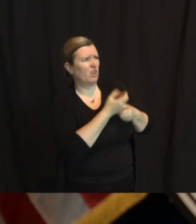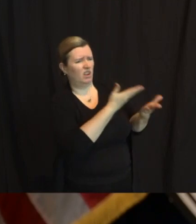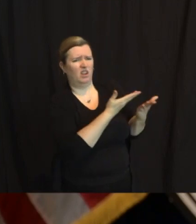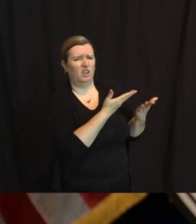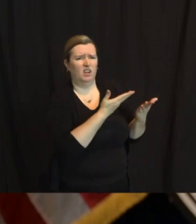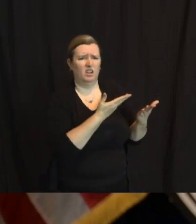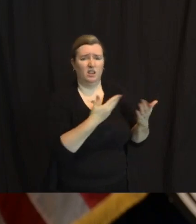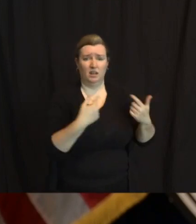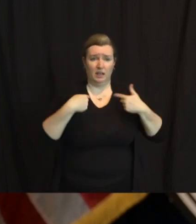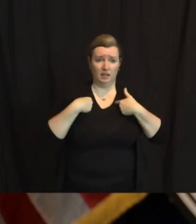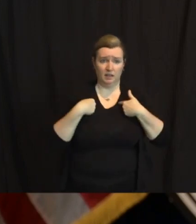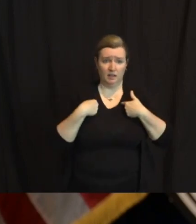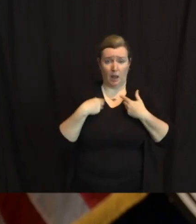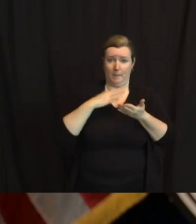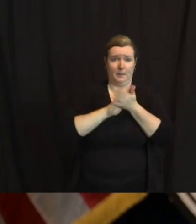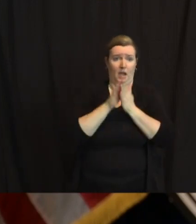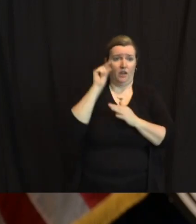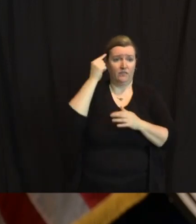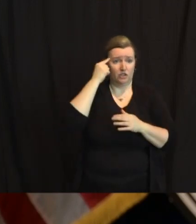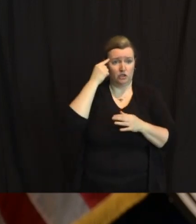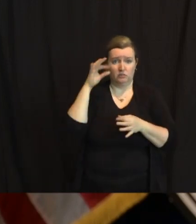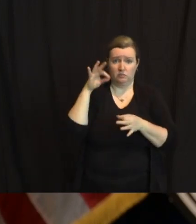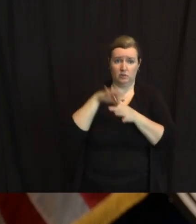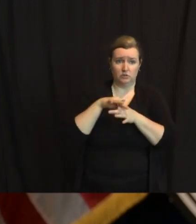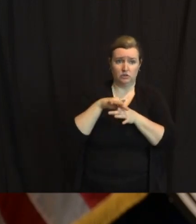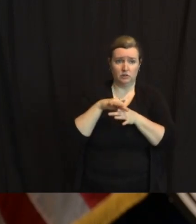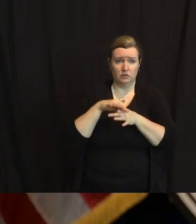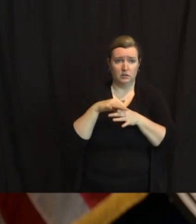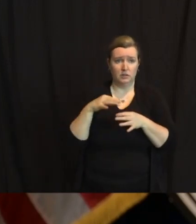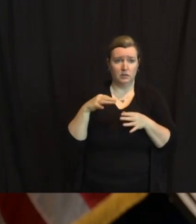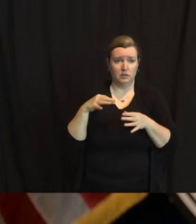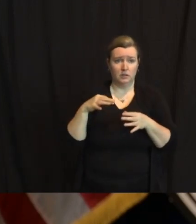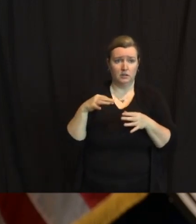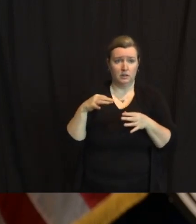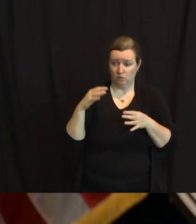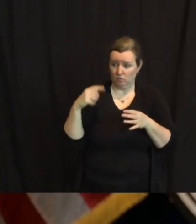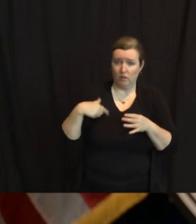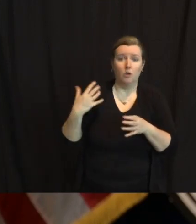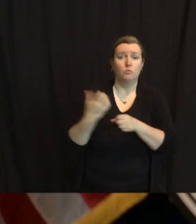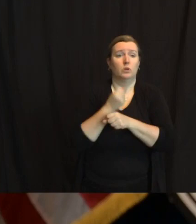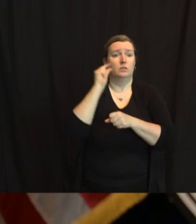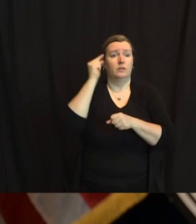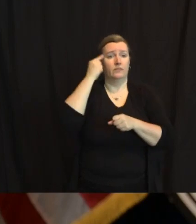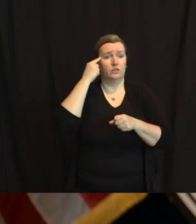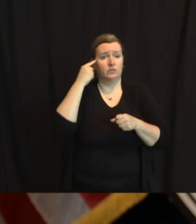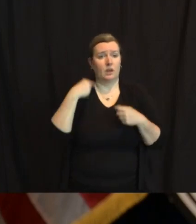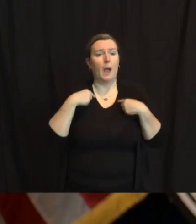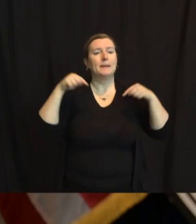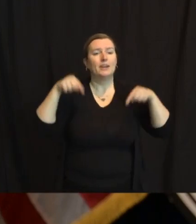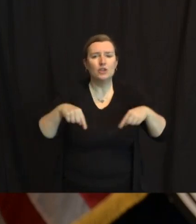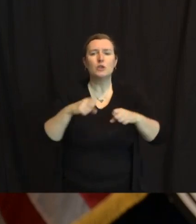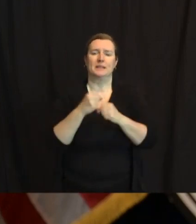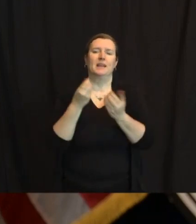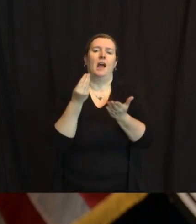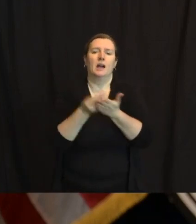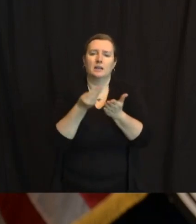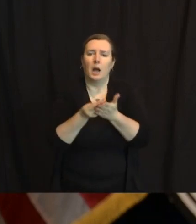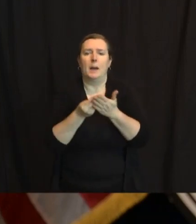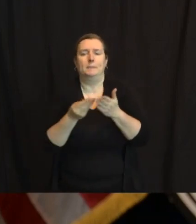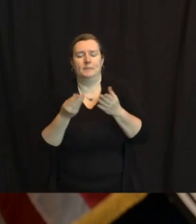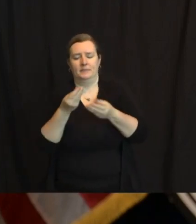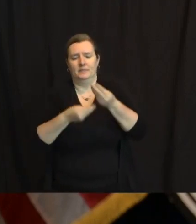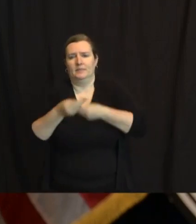overwhelmingly to fix the economy, both stronger, make it grow, and make it fairer. But I think I